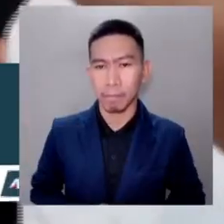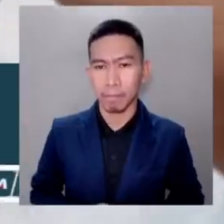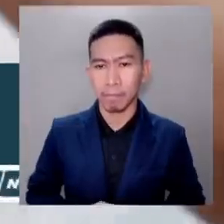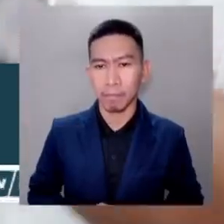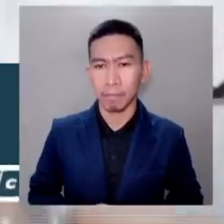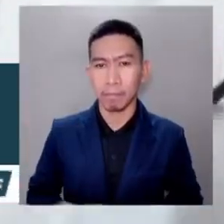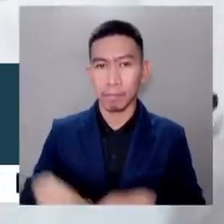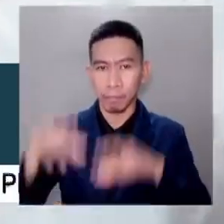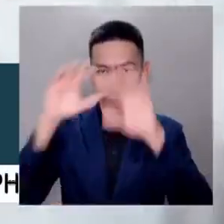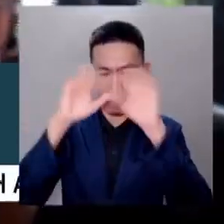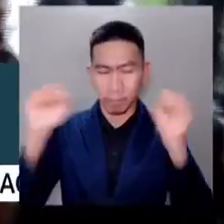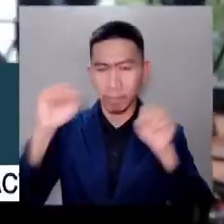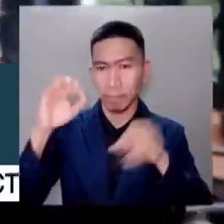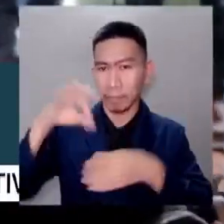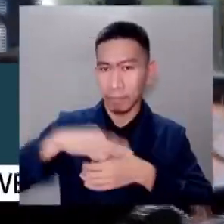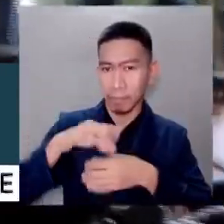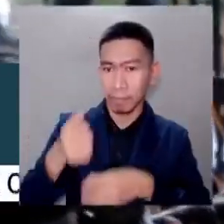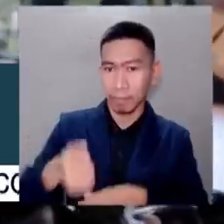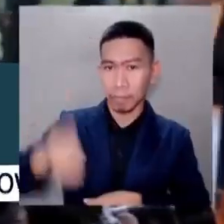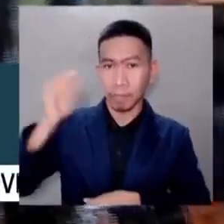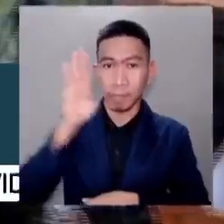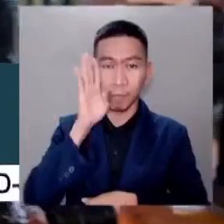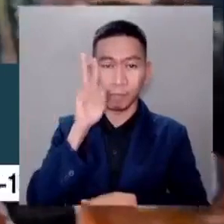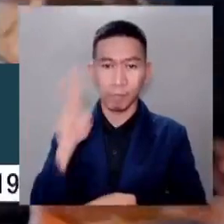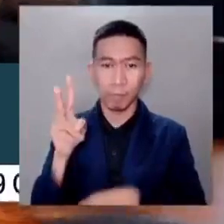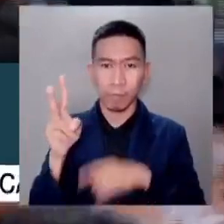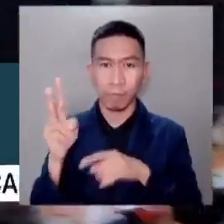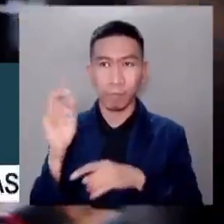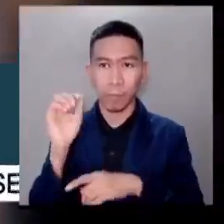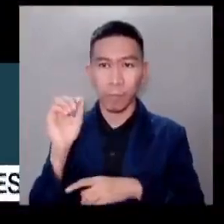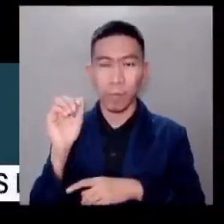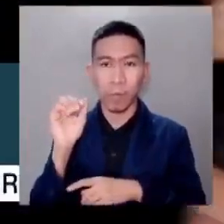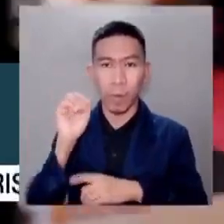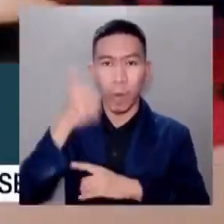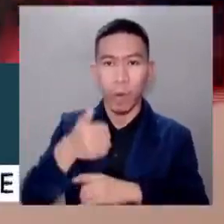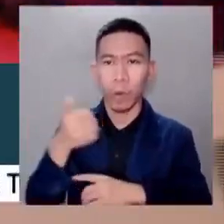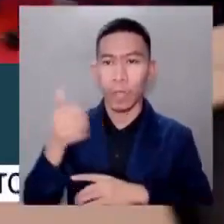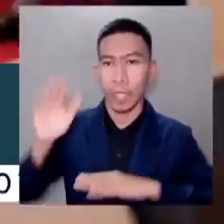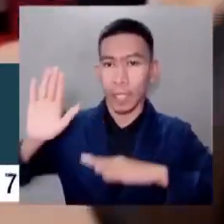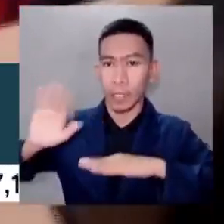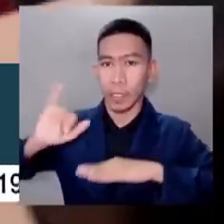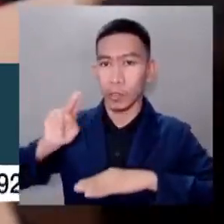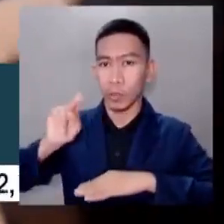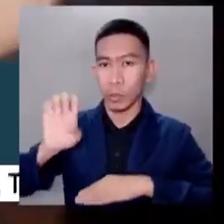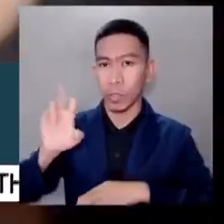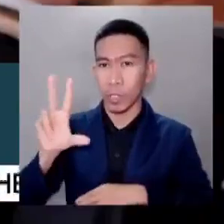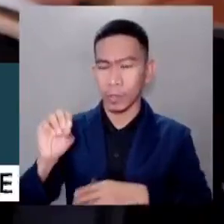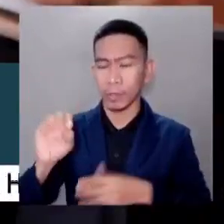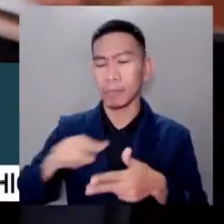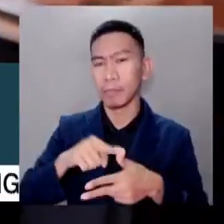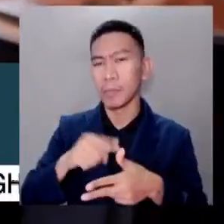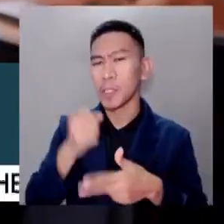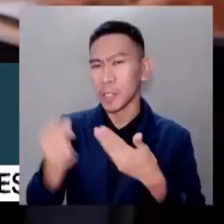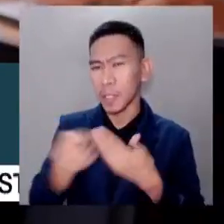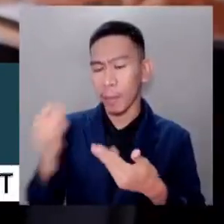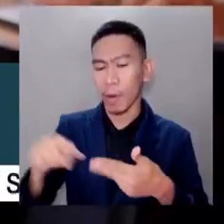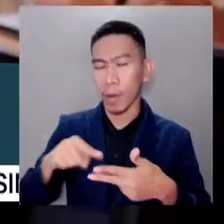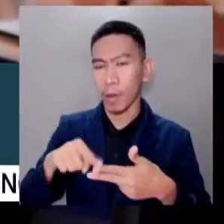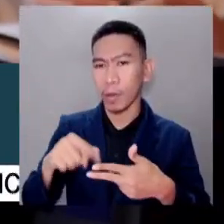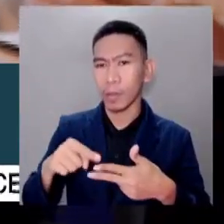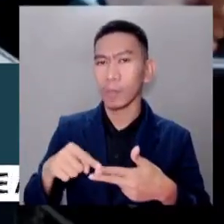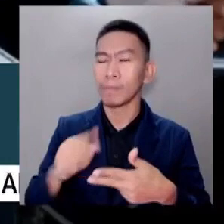President-elect Ferdinand Bongbong Marcos Jr.'s inauguration on June 30 will be simple, solemn, and traditional.